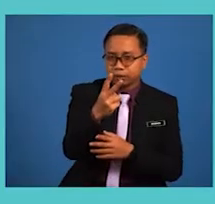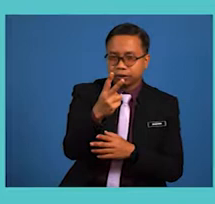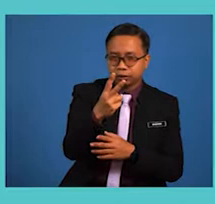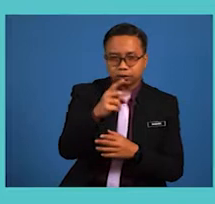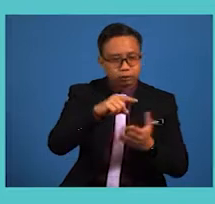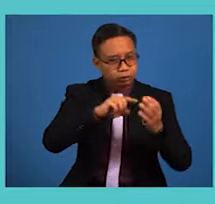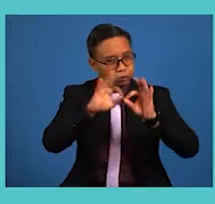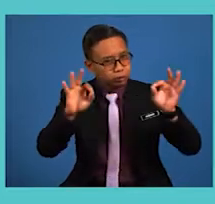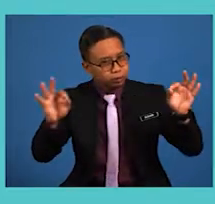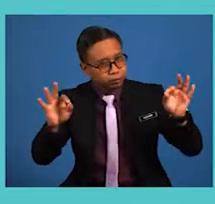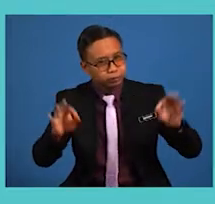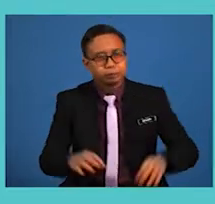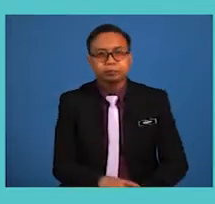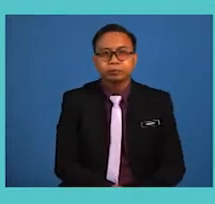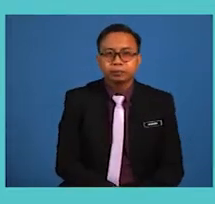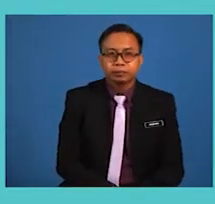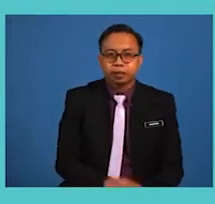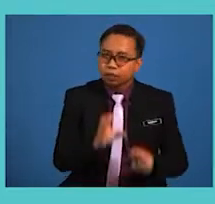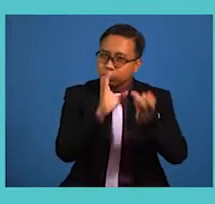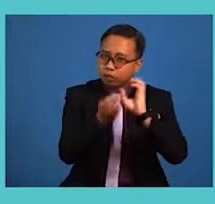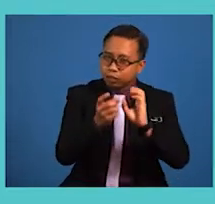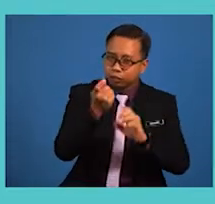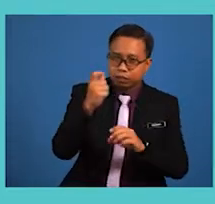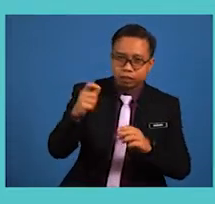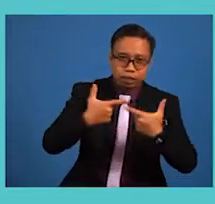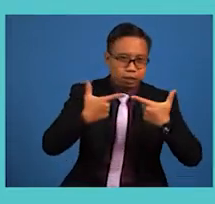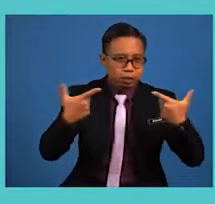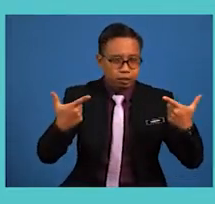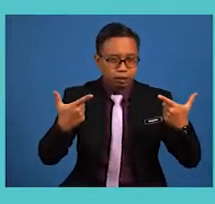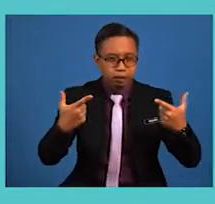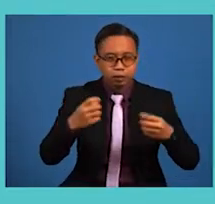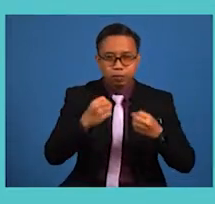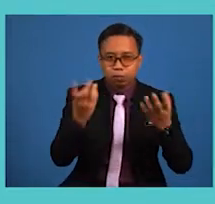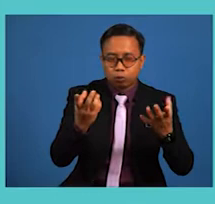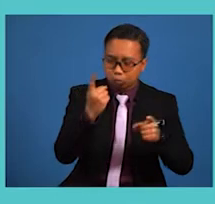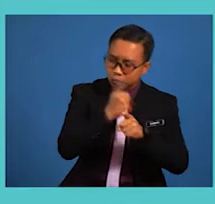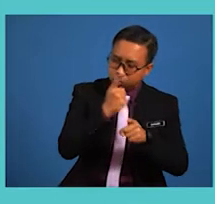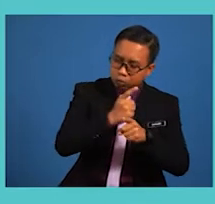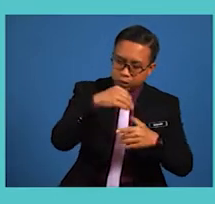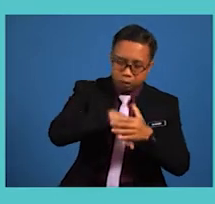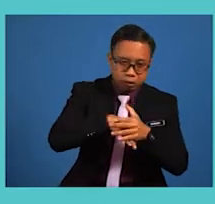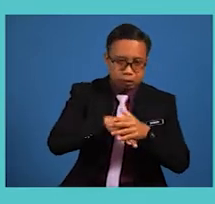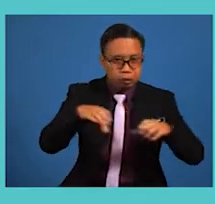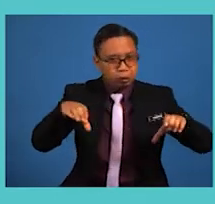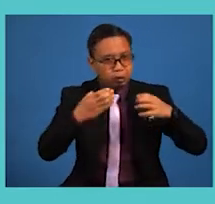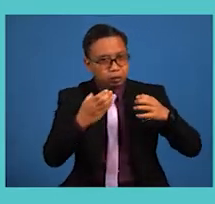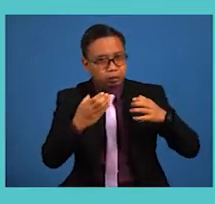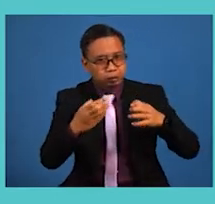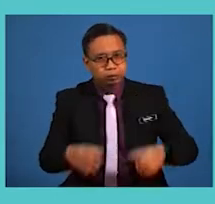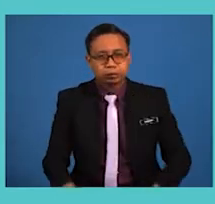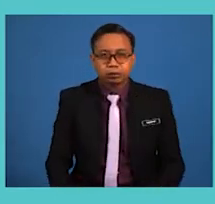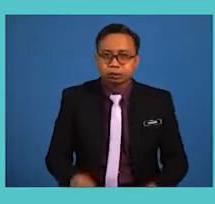the sentence. We may have to change the linker to a more appropriate one in order to make the